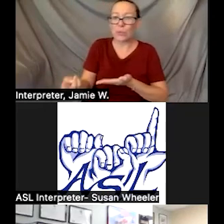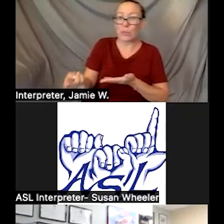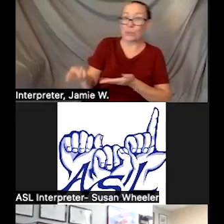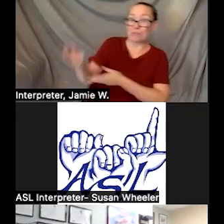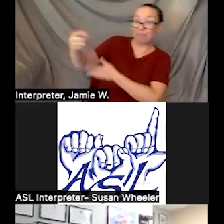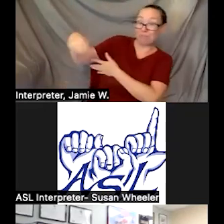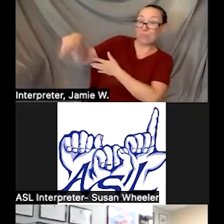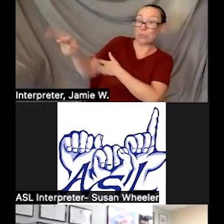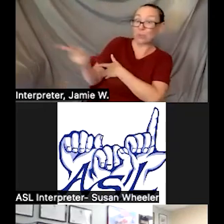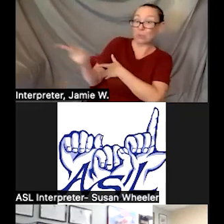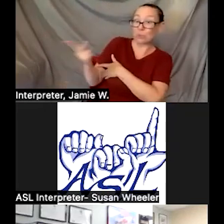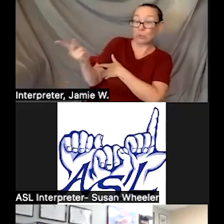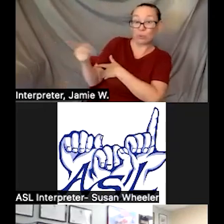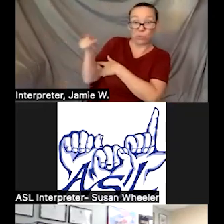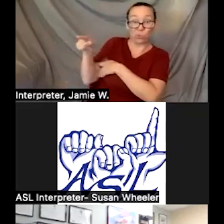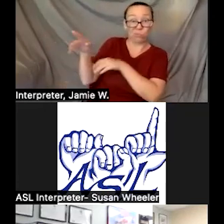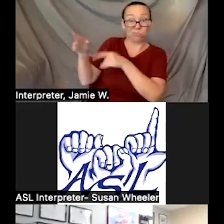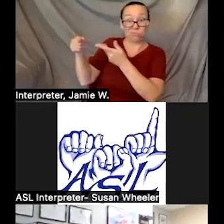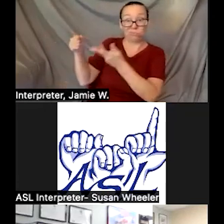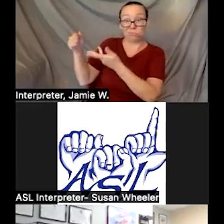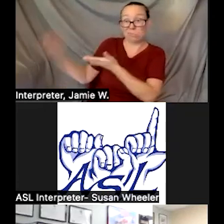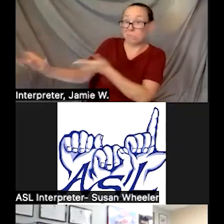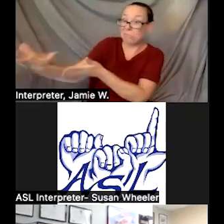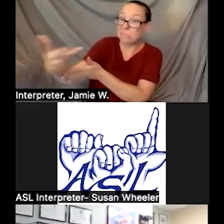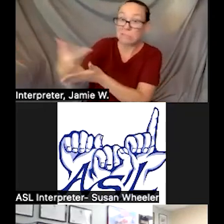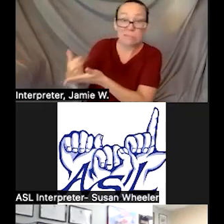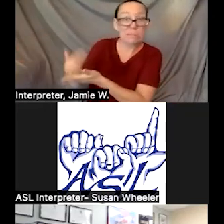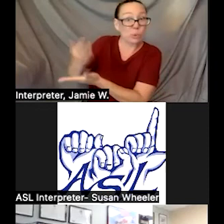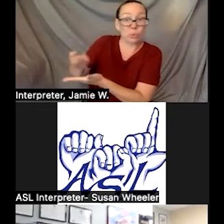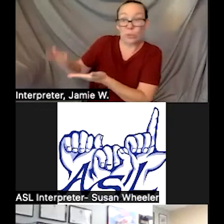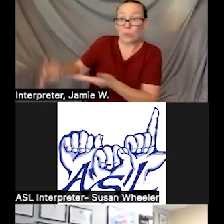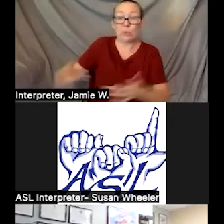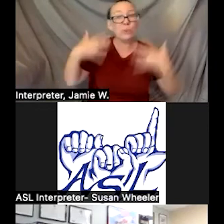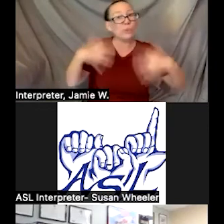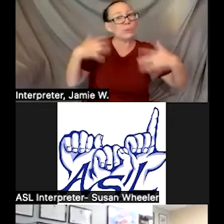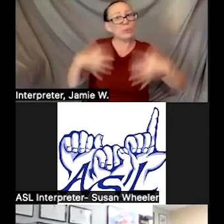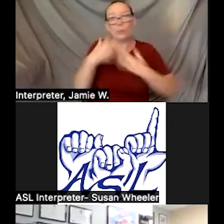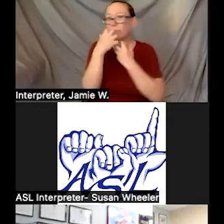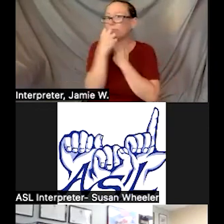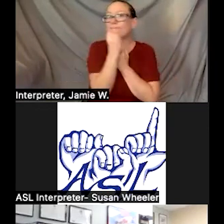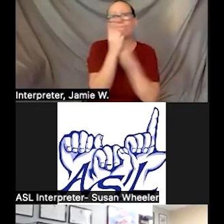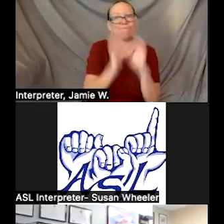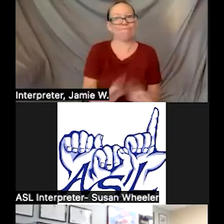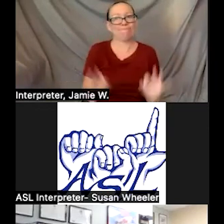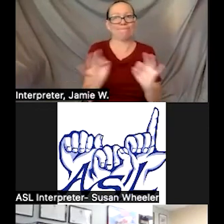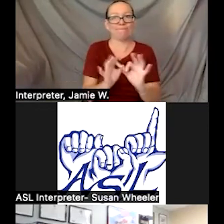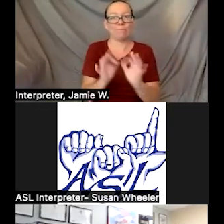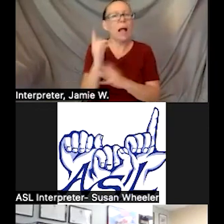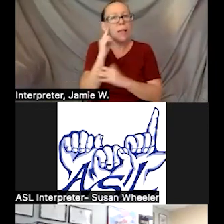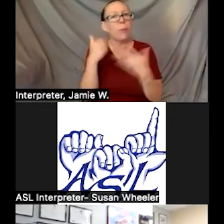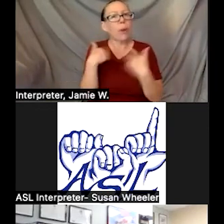just, it's invaluable. So thank you very much for all the work on that. And I think there were a couple of questions about if this